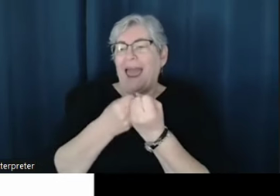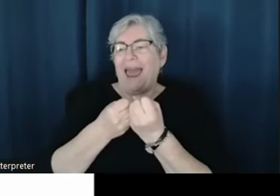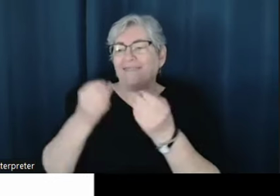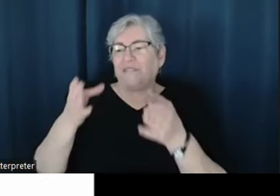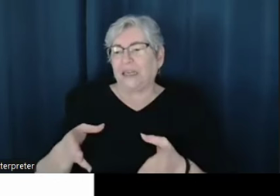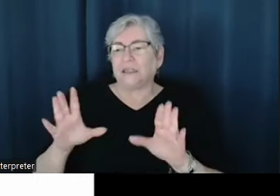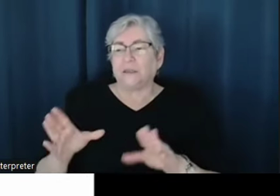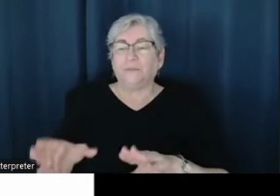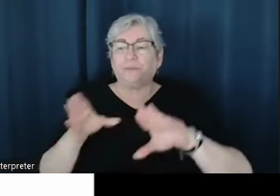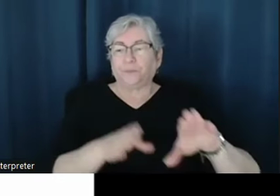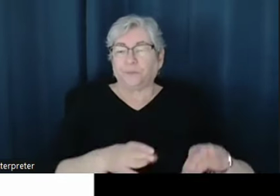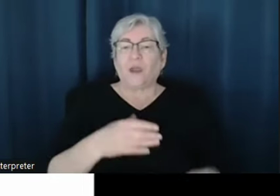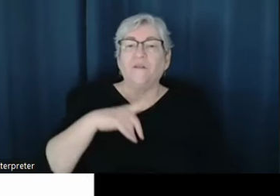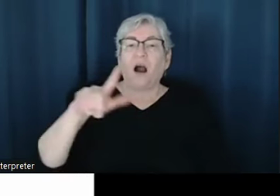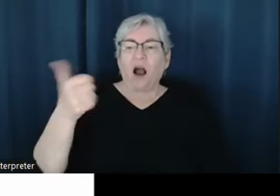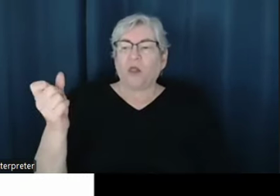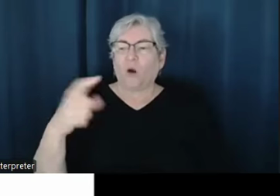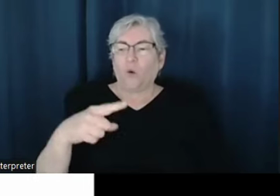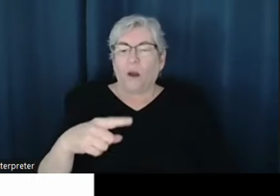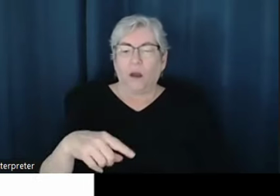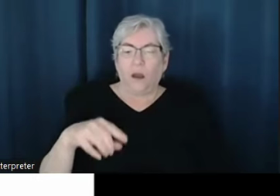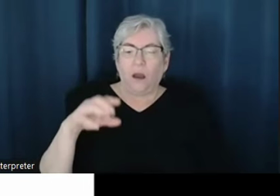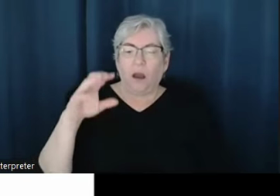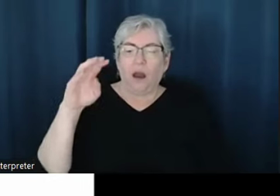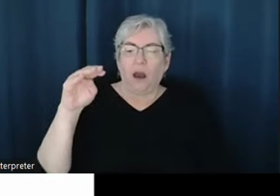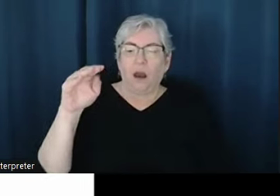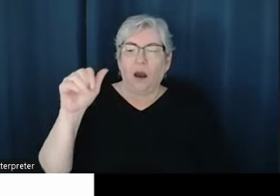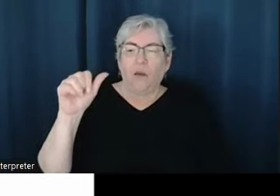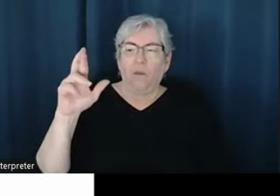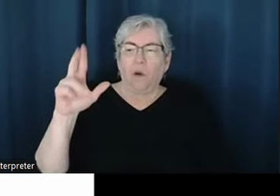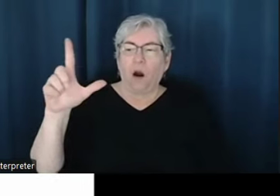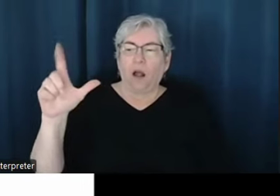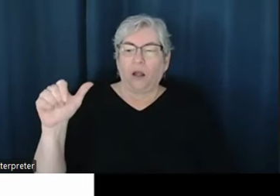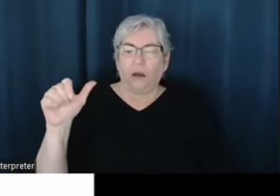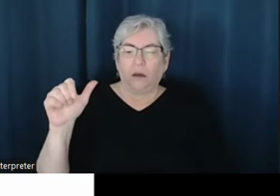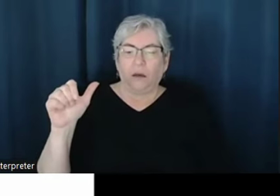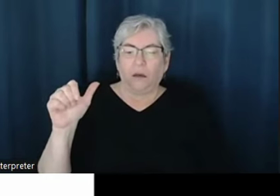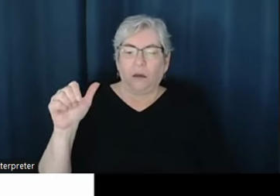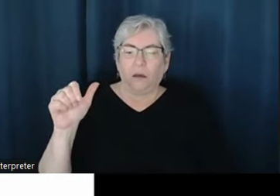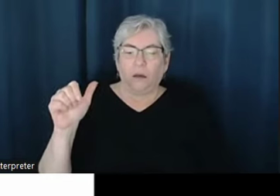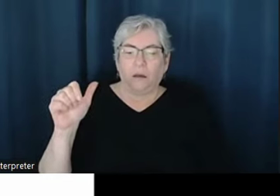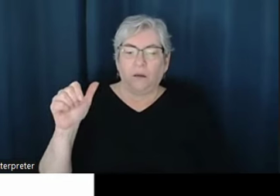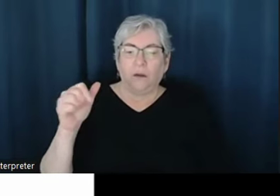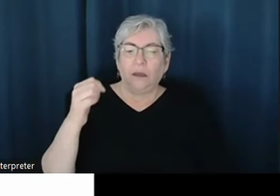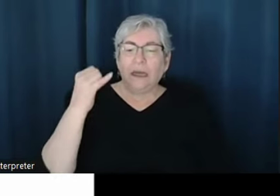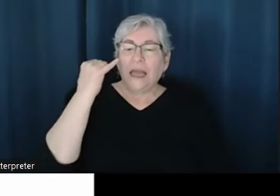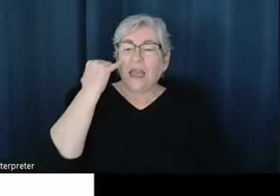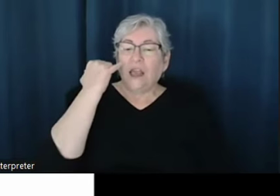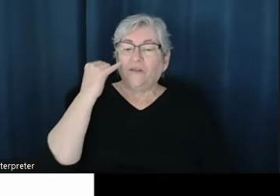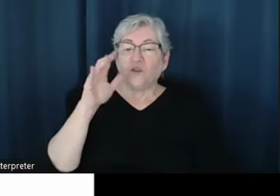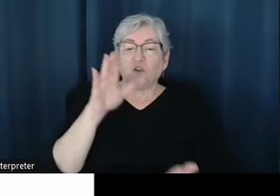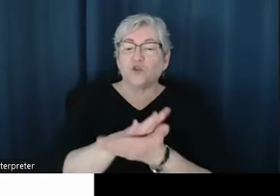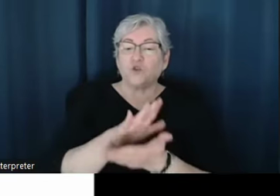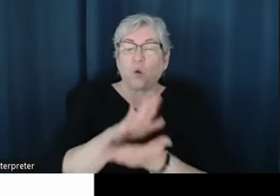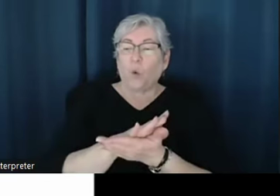questions? Yes, there are a couple of questions from Mara Laviola, and the question is, if our school district did not